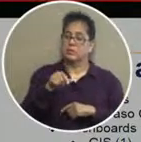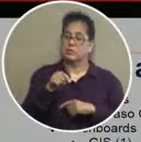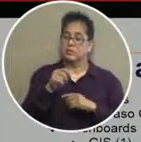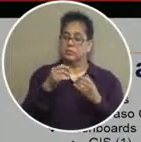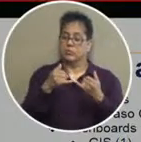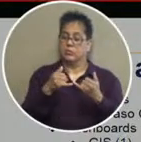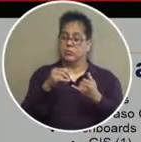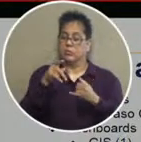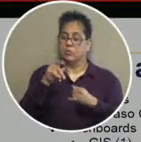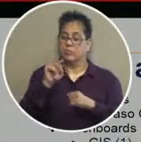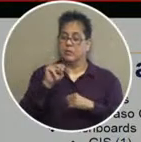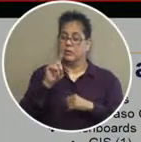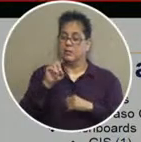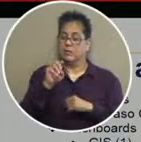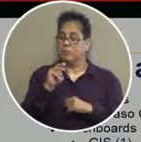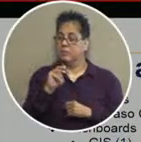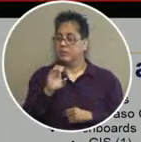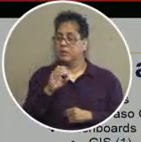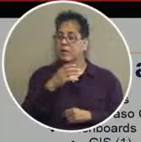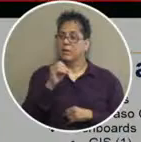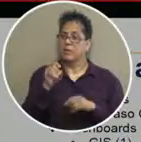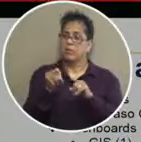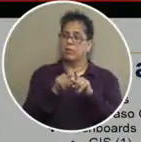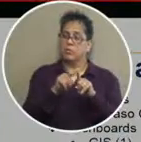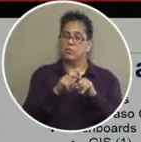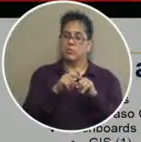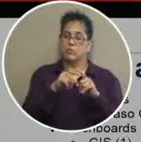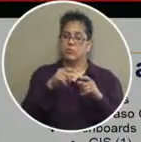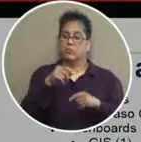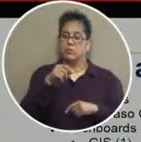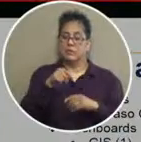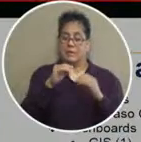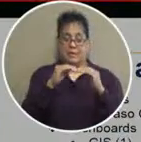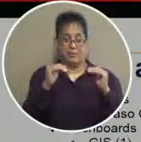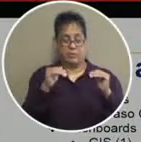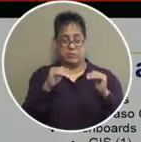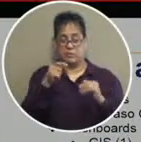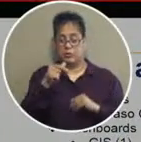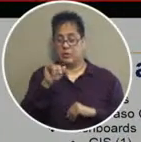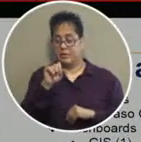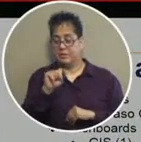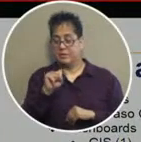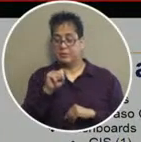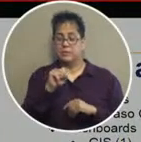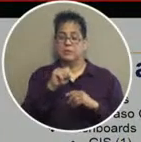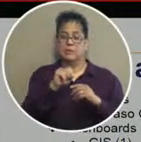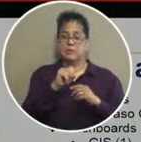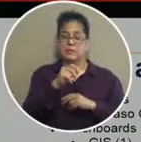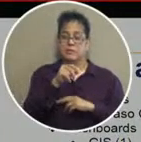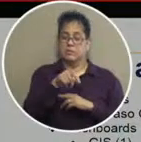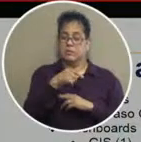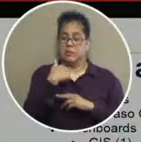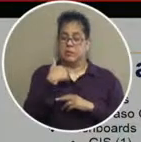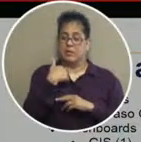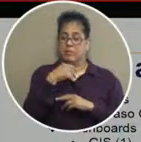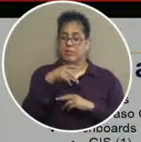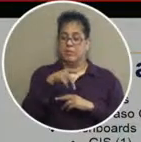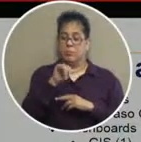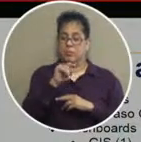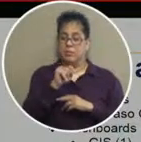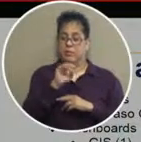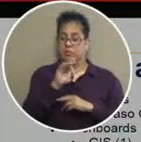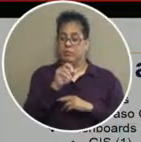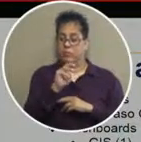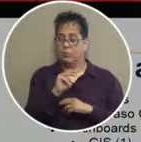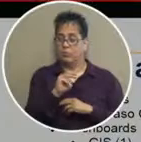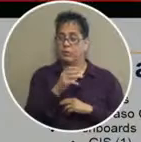pandemic, case activity, contact tracing, and also current PPE levels. The GIS division dashboard is based on an ArcGIS platform and is tailored for